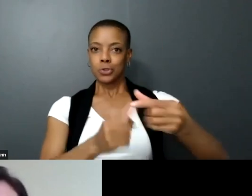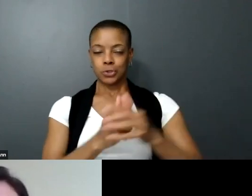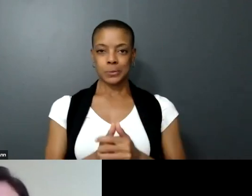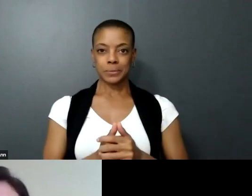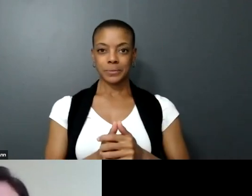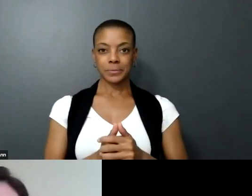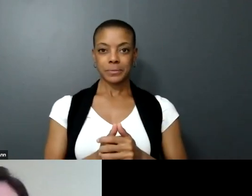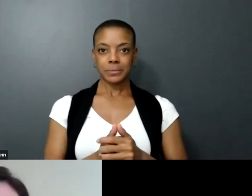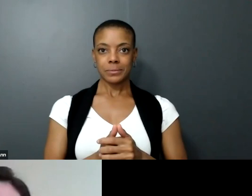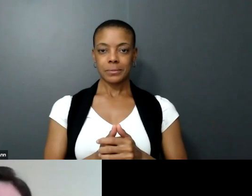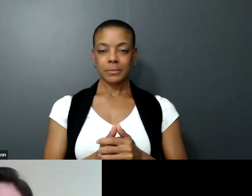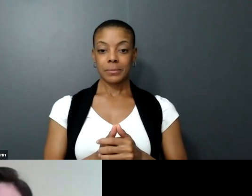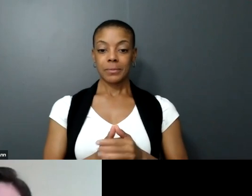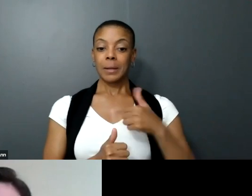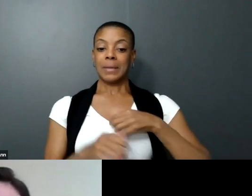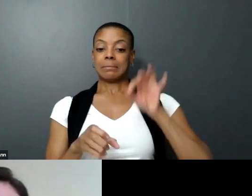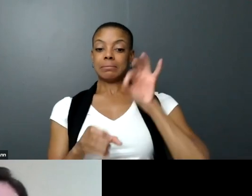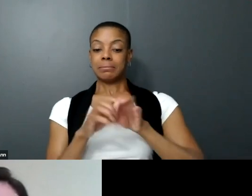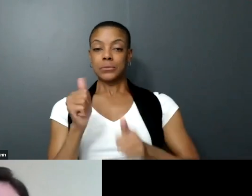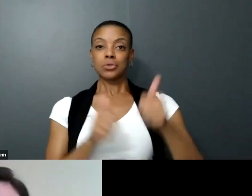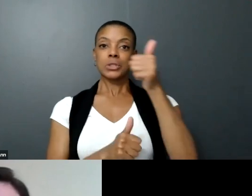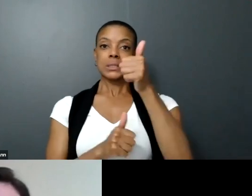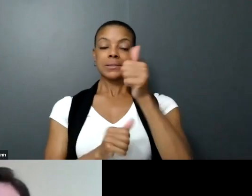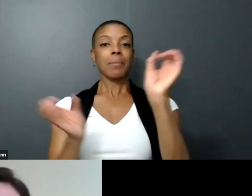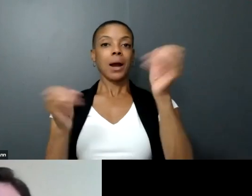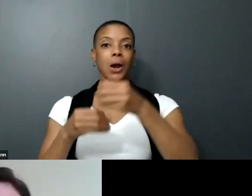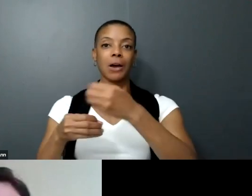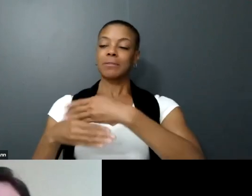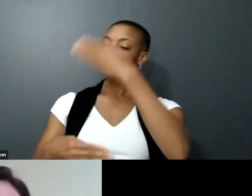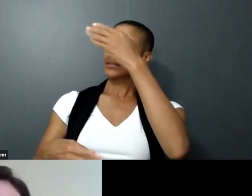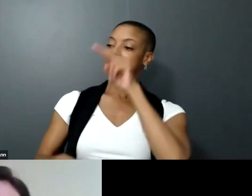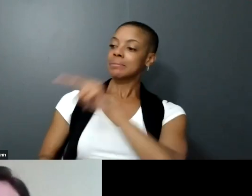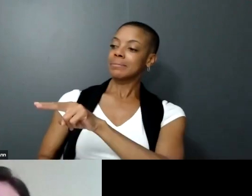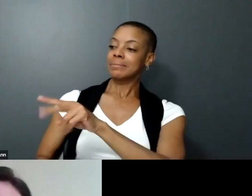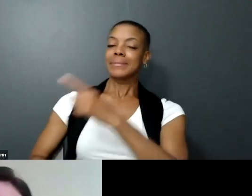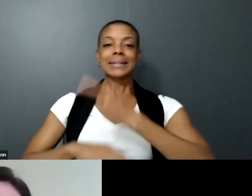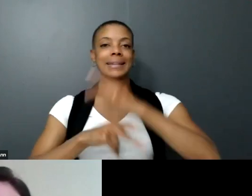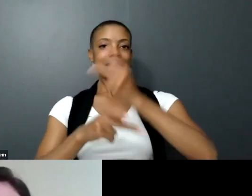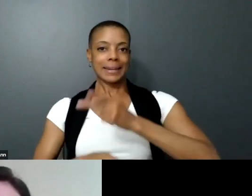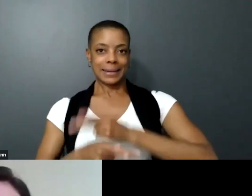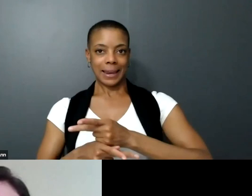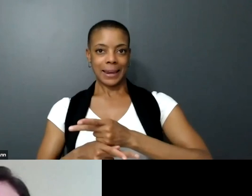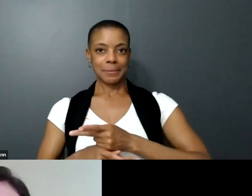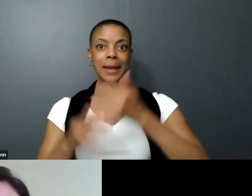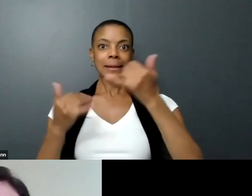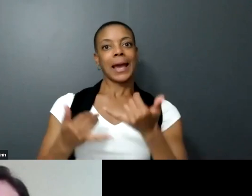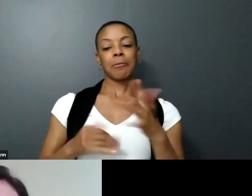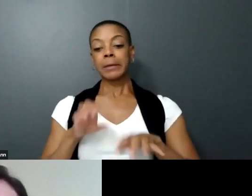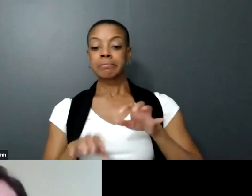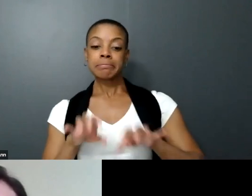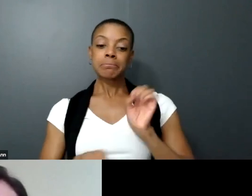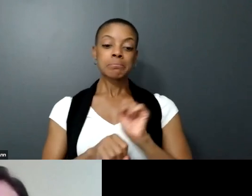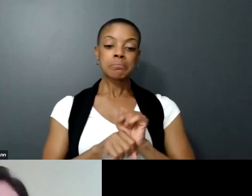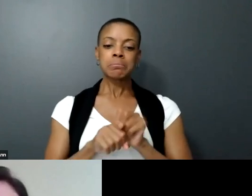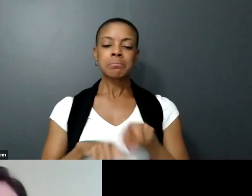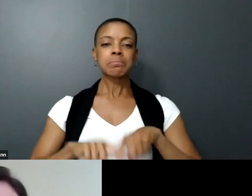When I was elected chief, I looked out my office window to see our daycare. Now, whenever I pause in my work for any reason, I look